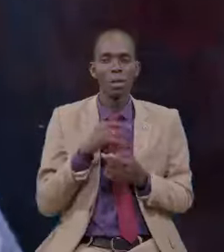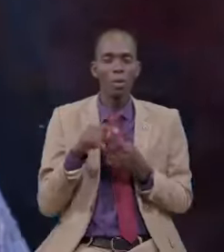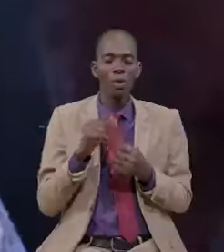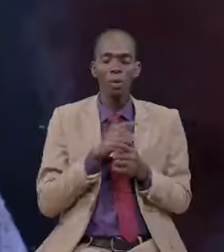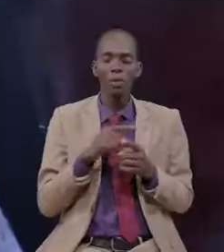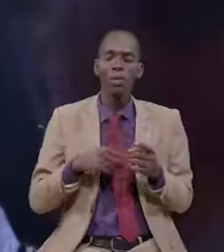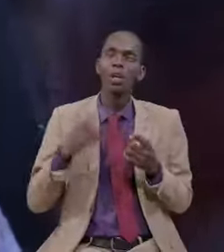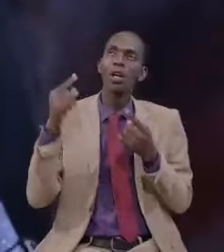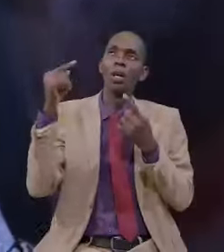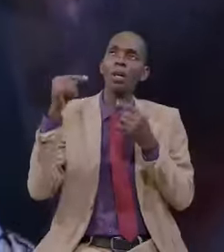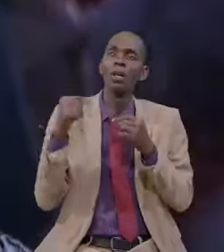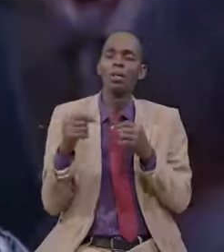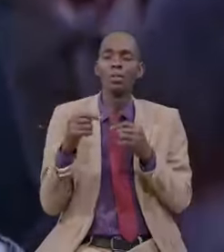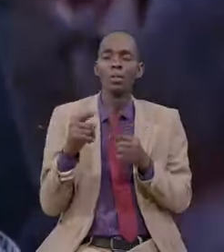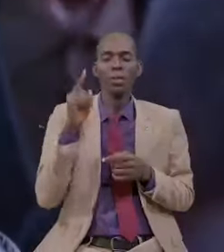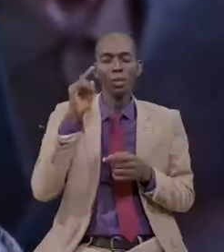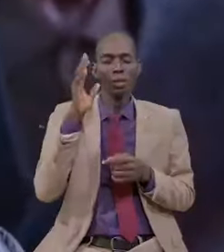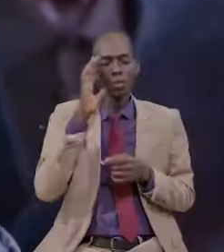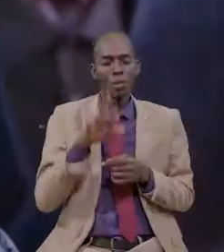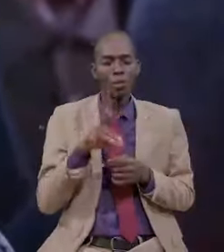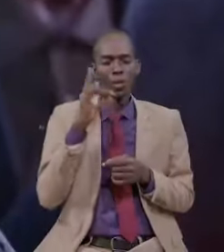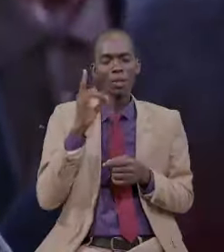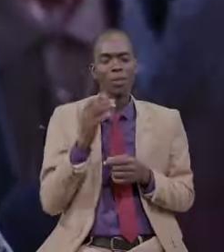comes, he'll find faith,